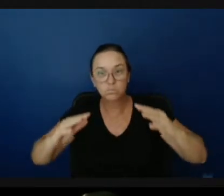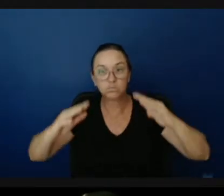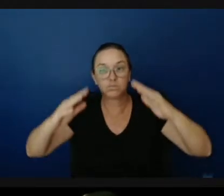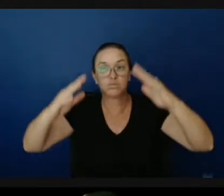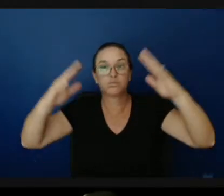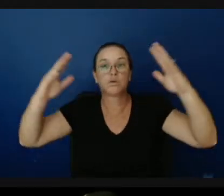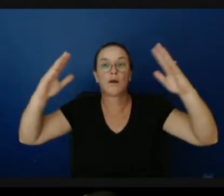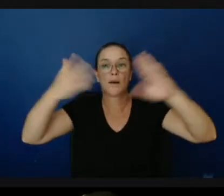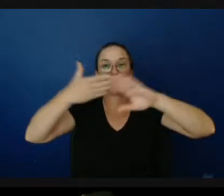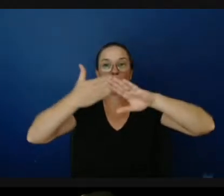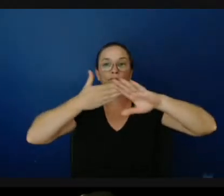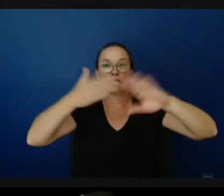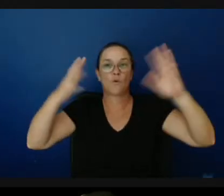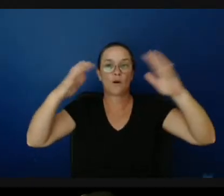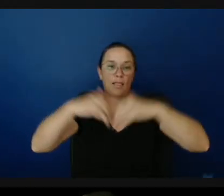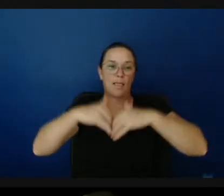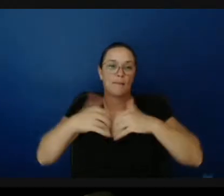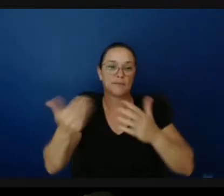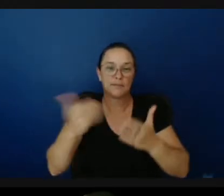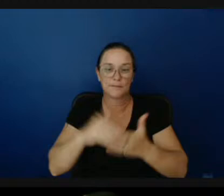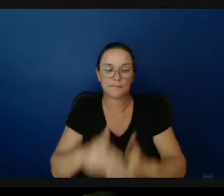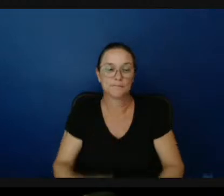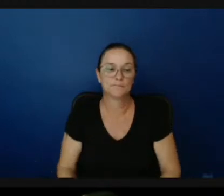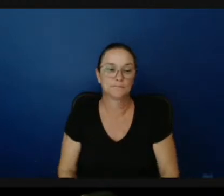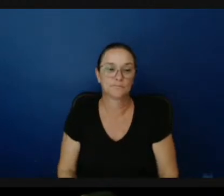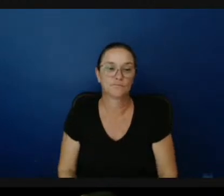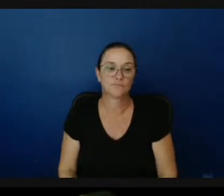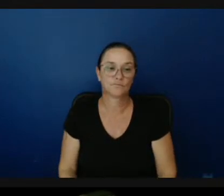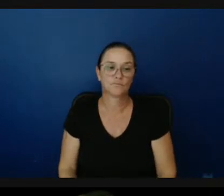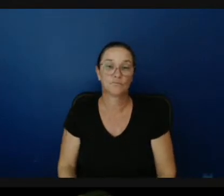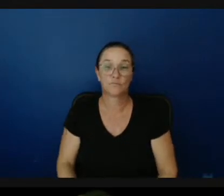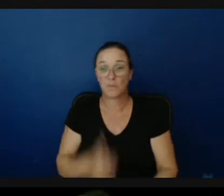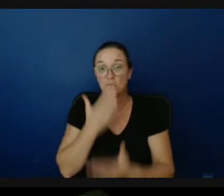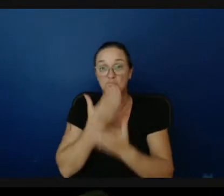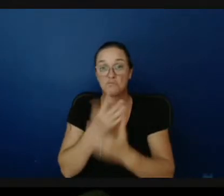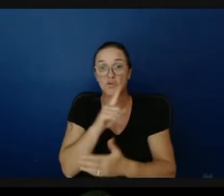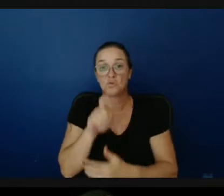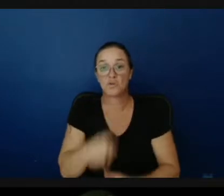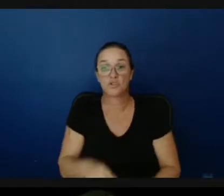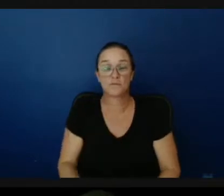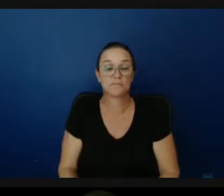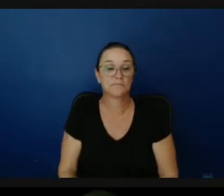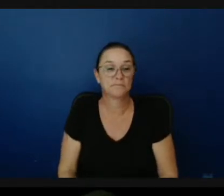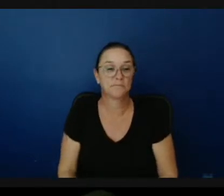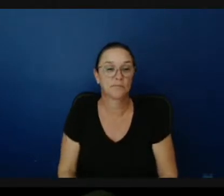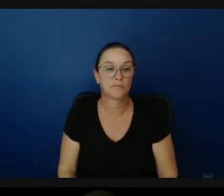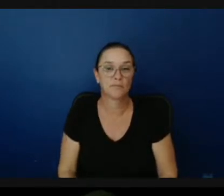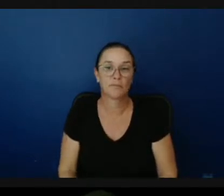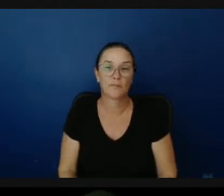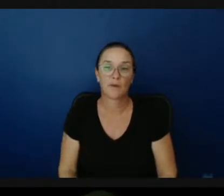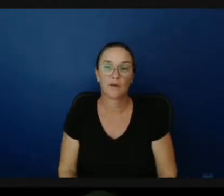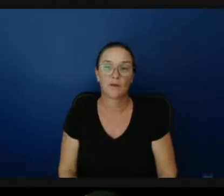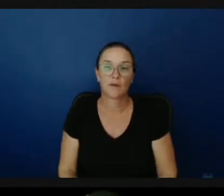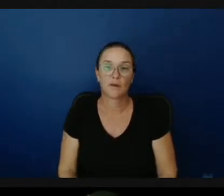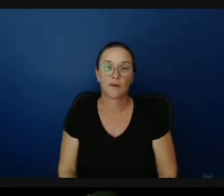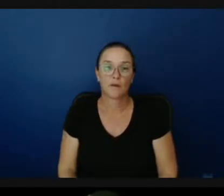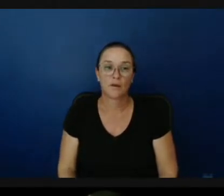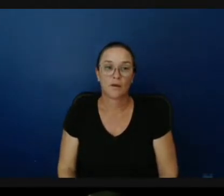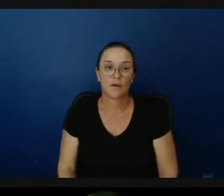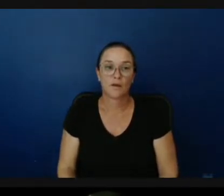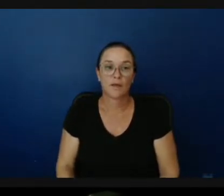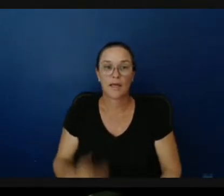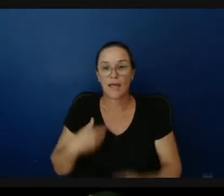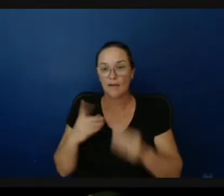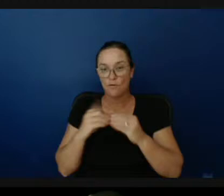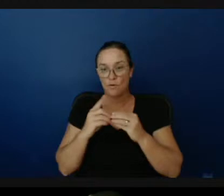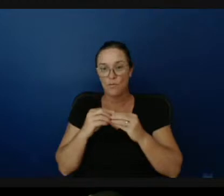from pulling out the weight, the support from beneath. But good question, and good to have a chance to discuss that. We did have one more come